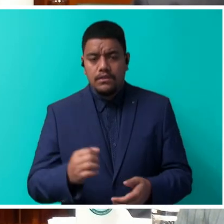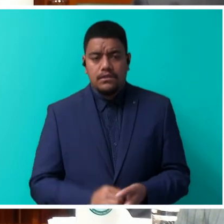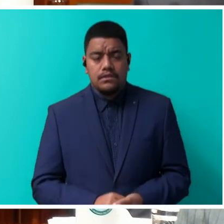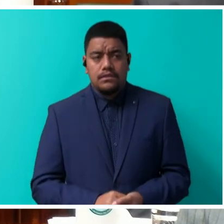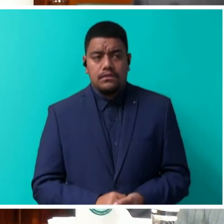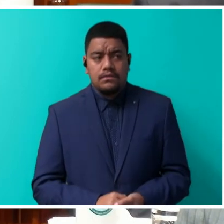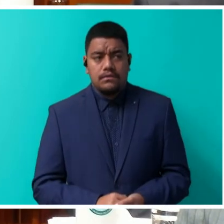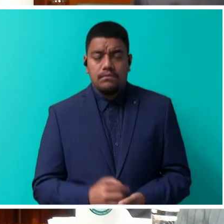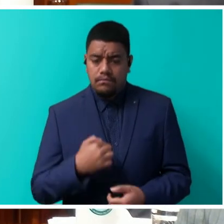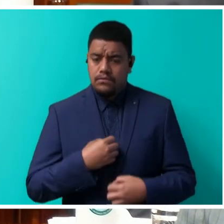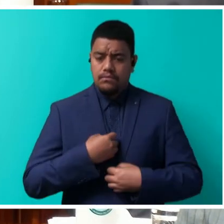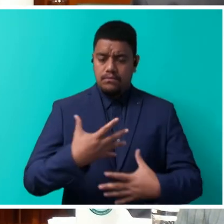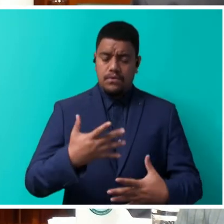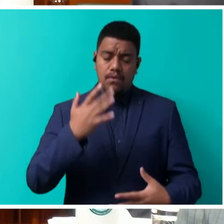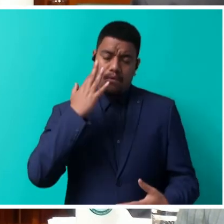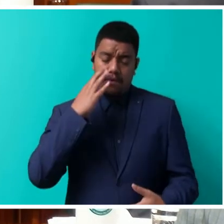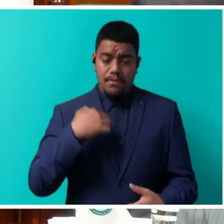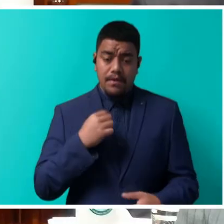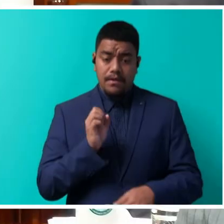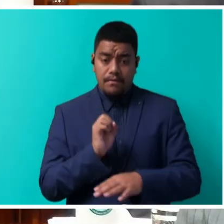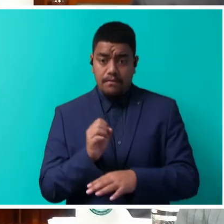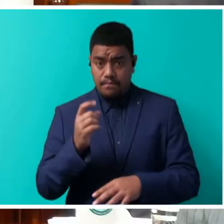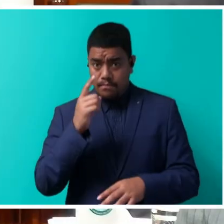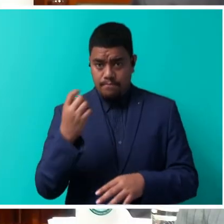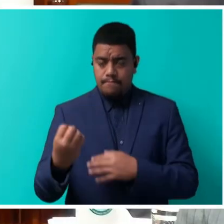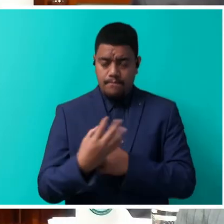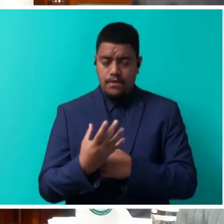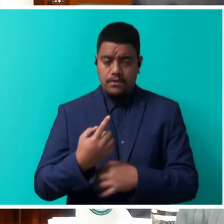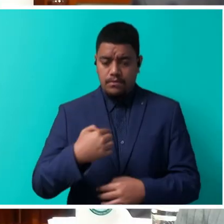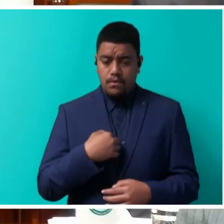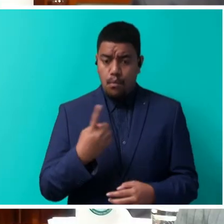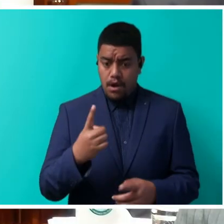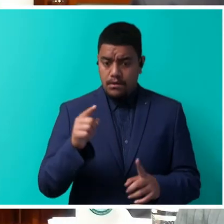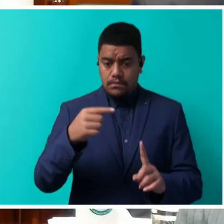I was amazed when I was advised that one of them